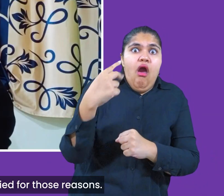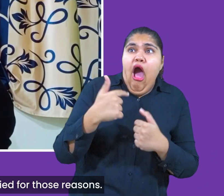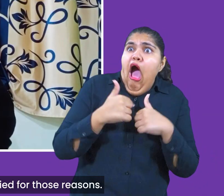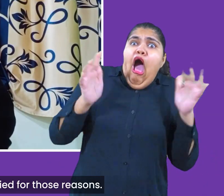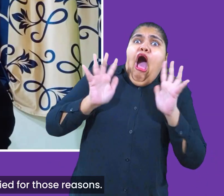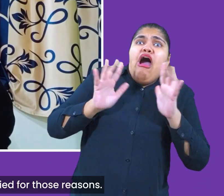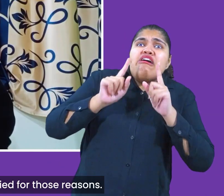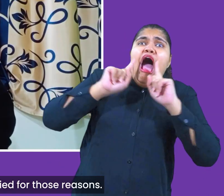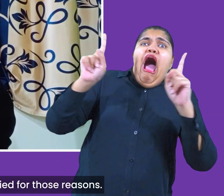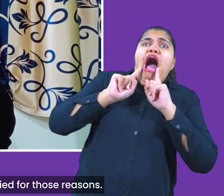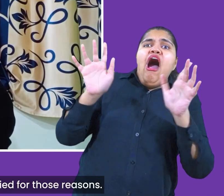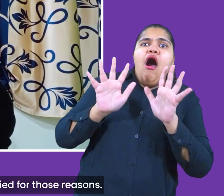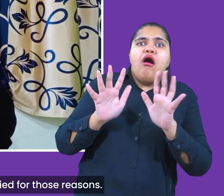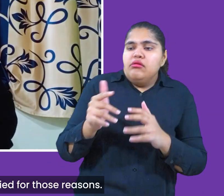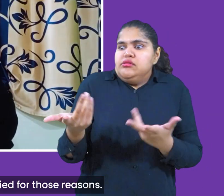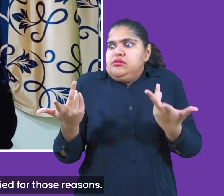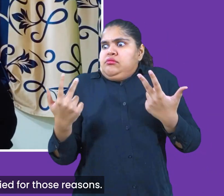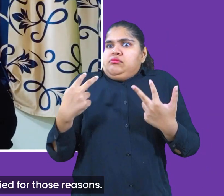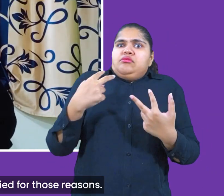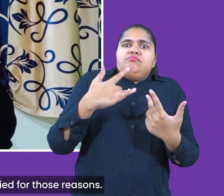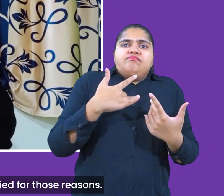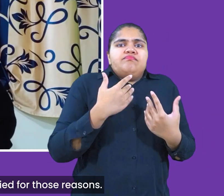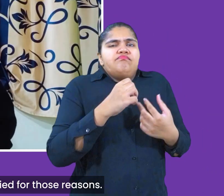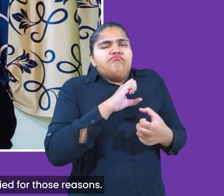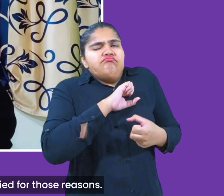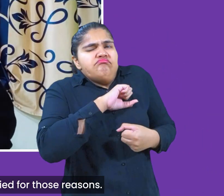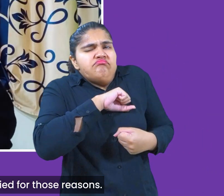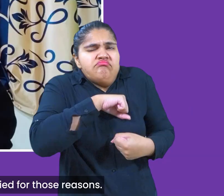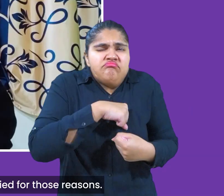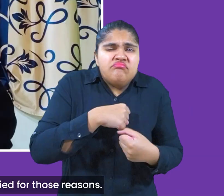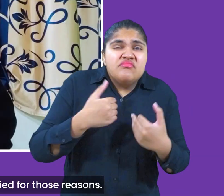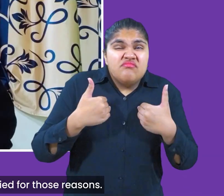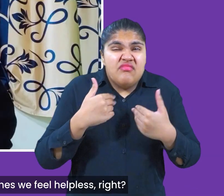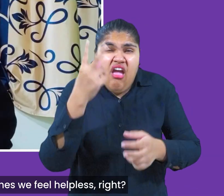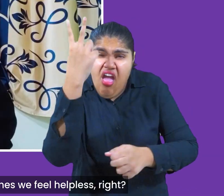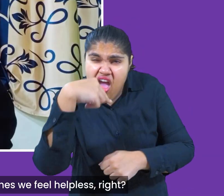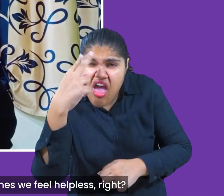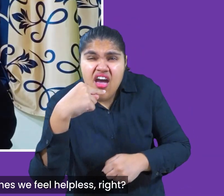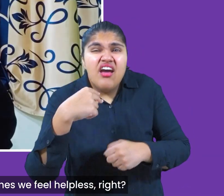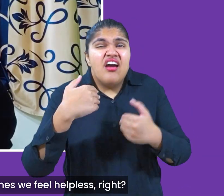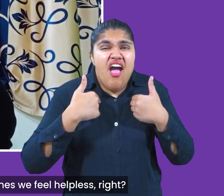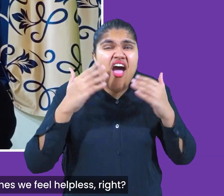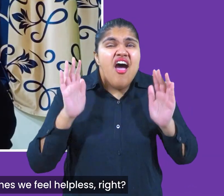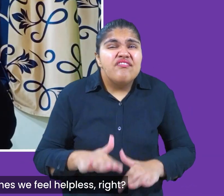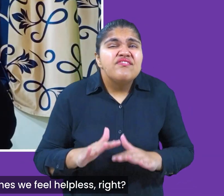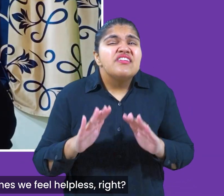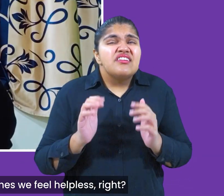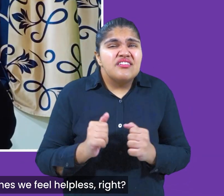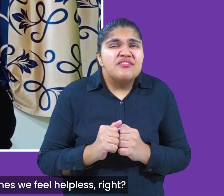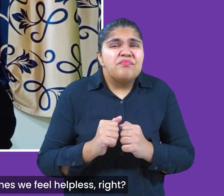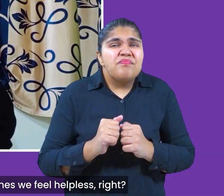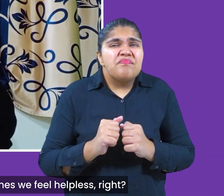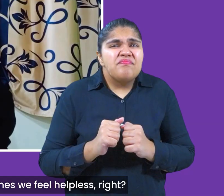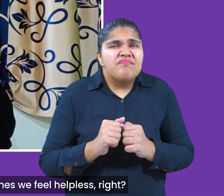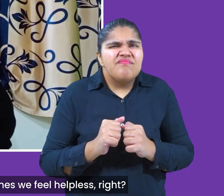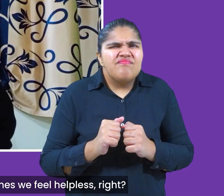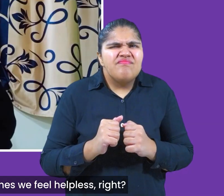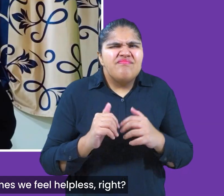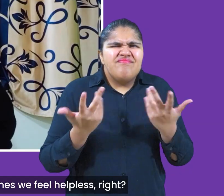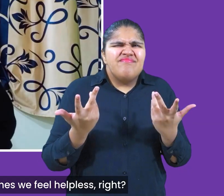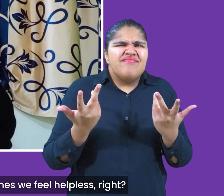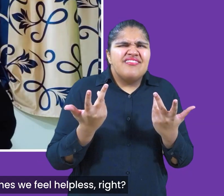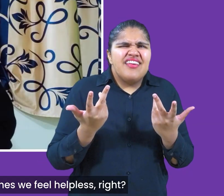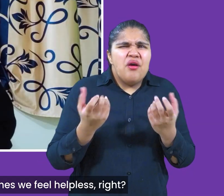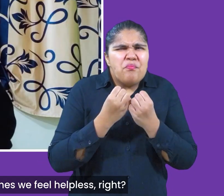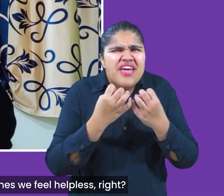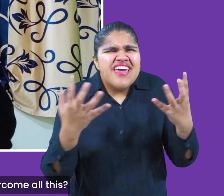So, maybe sometimes I even cried for those reasons. And also, most of the times